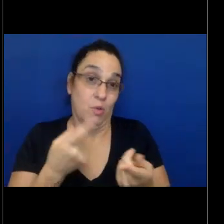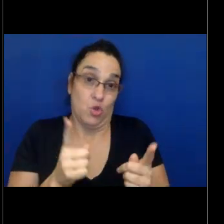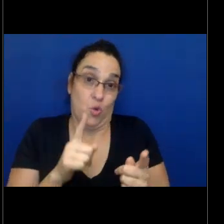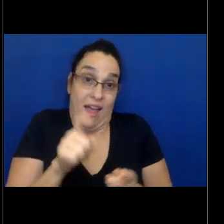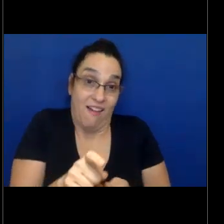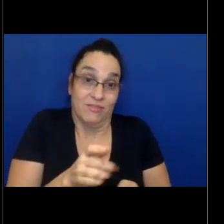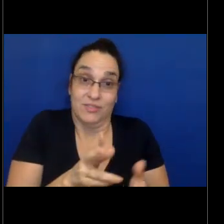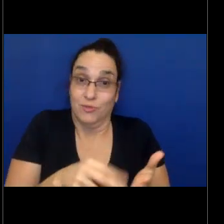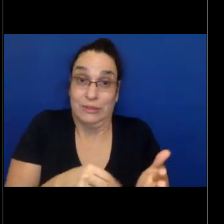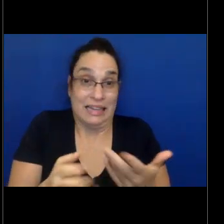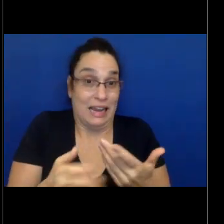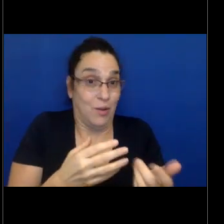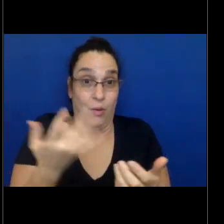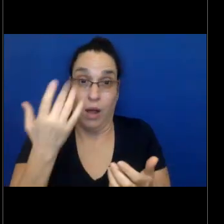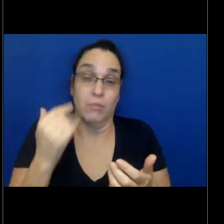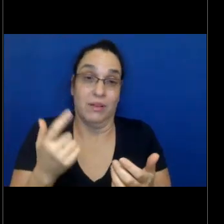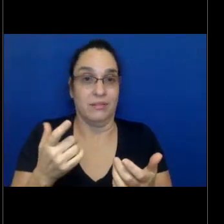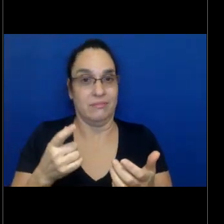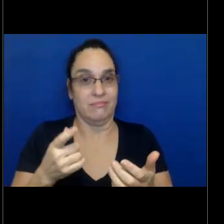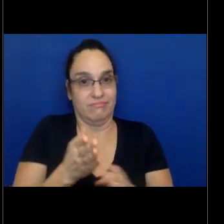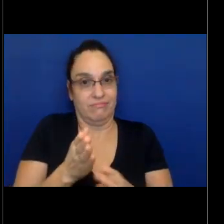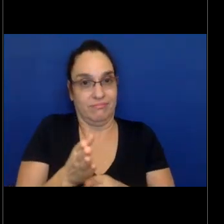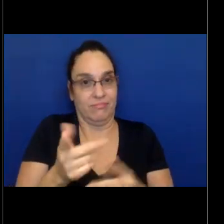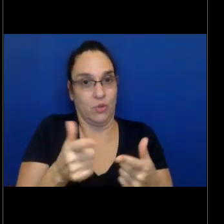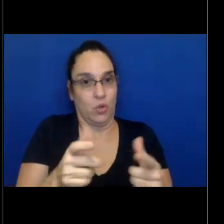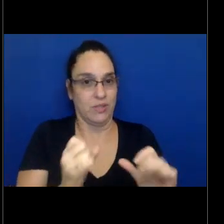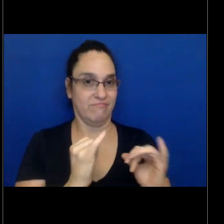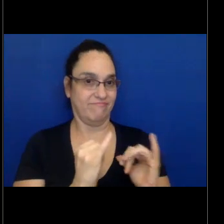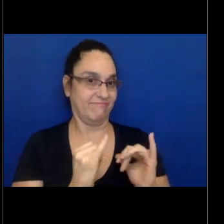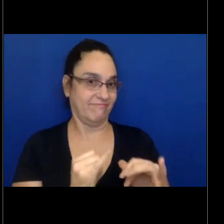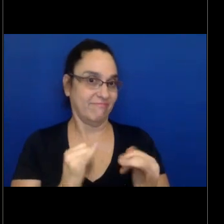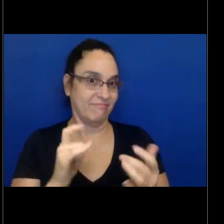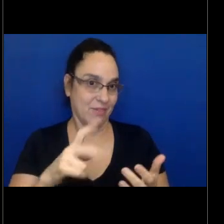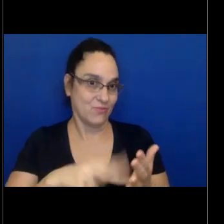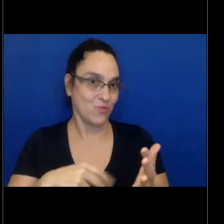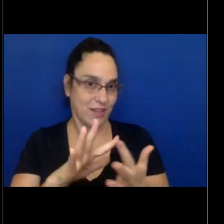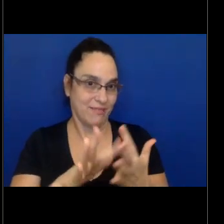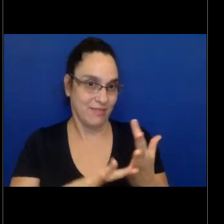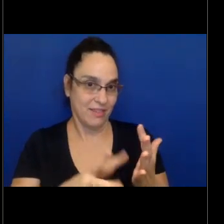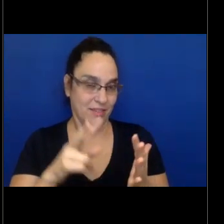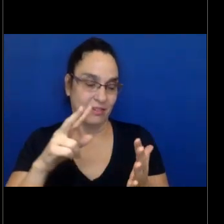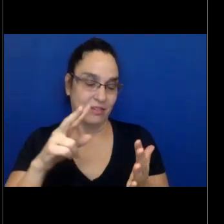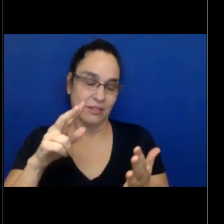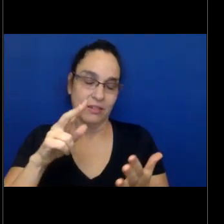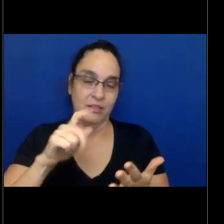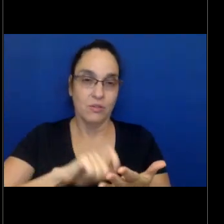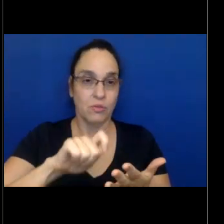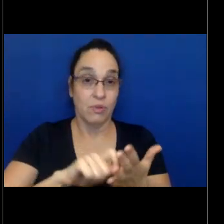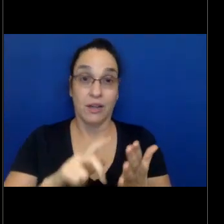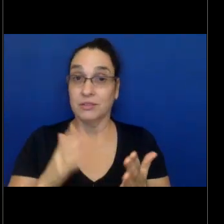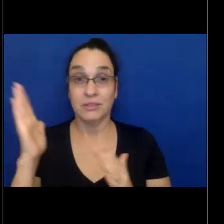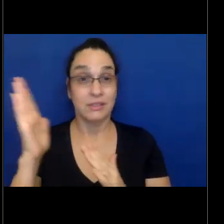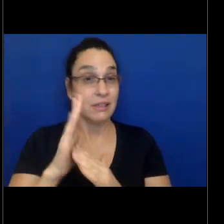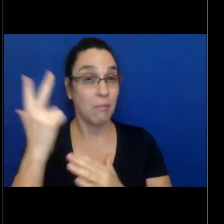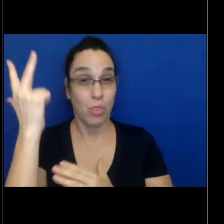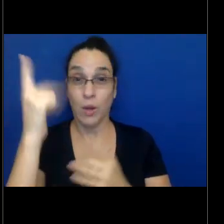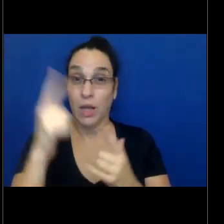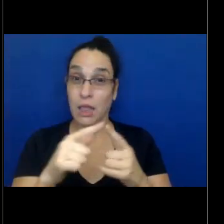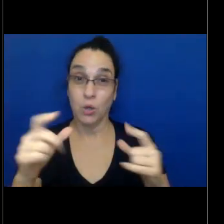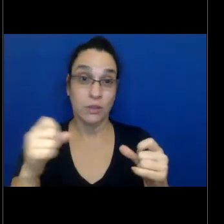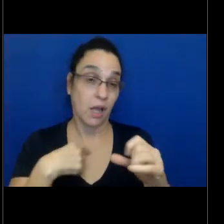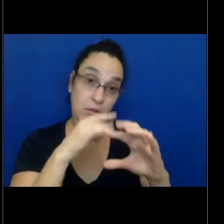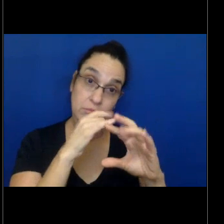anyway. So for me, at least there are three linguists whose writing can